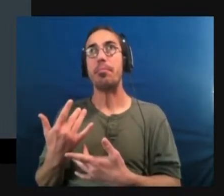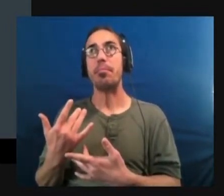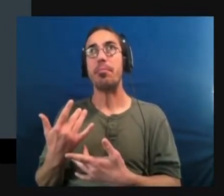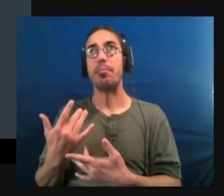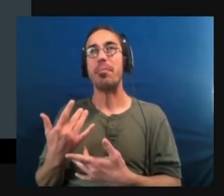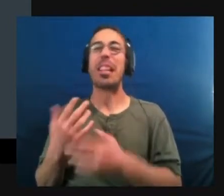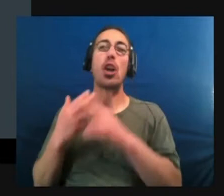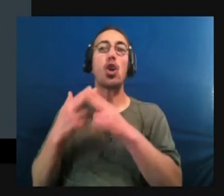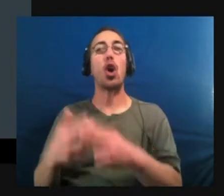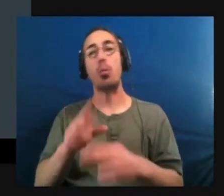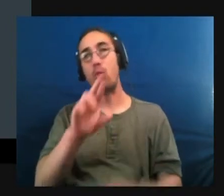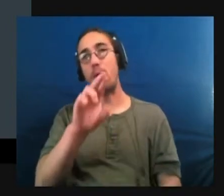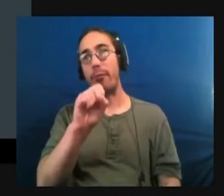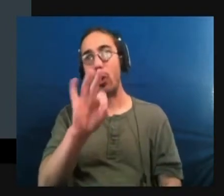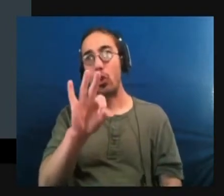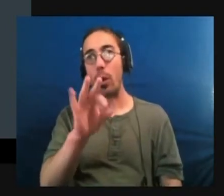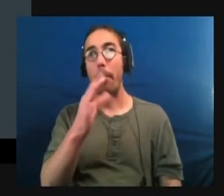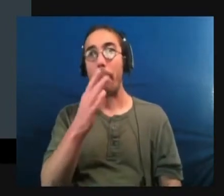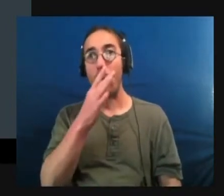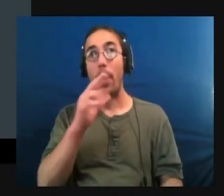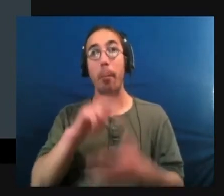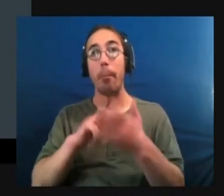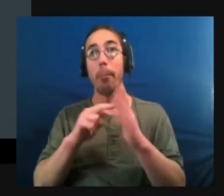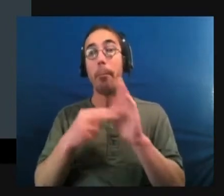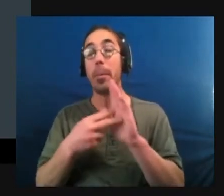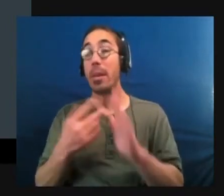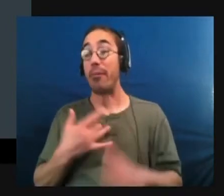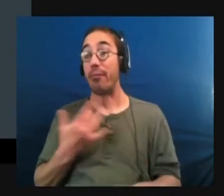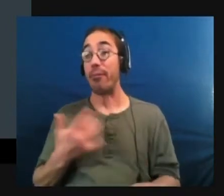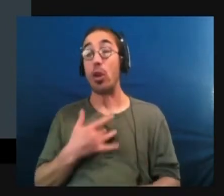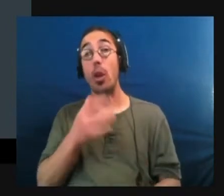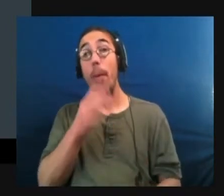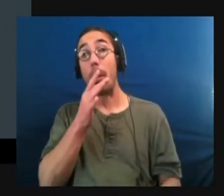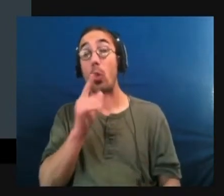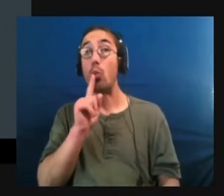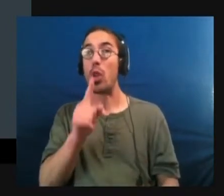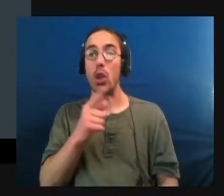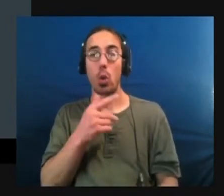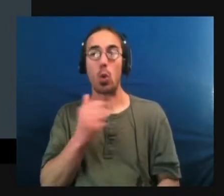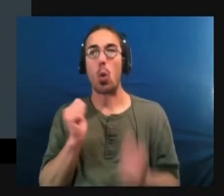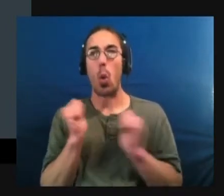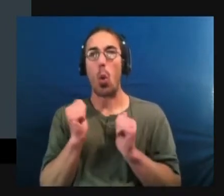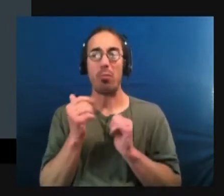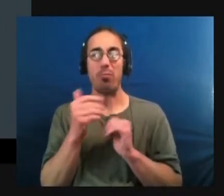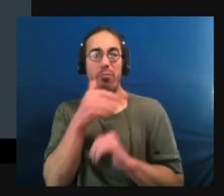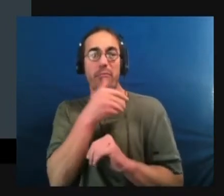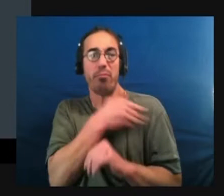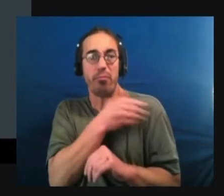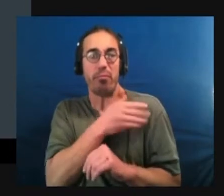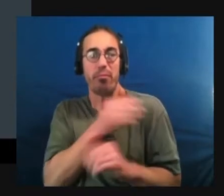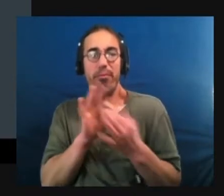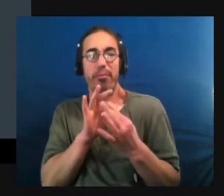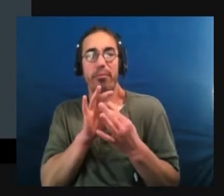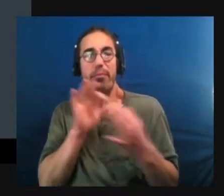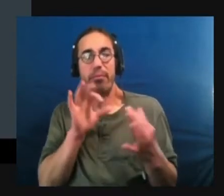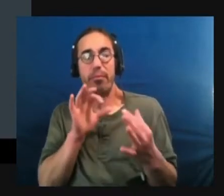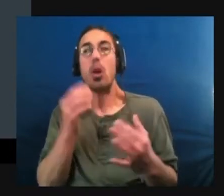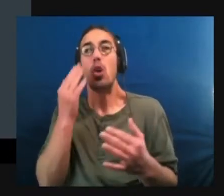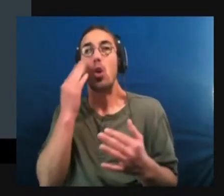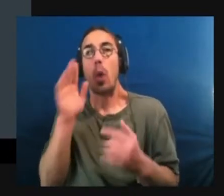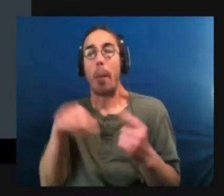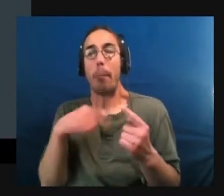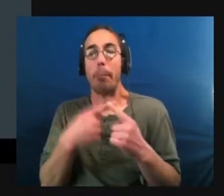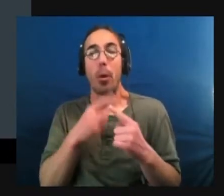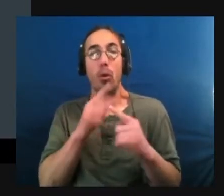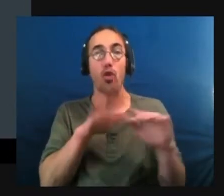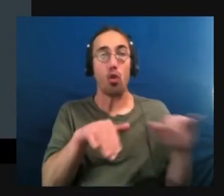mothers, meaning that they felt that these mothers were so cold and so unattached and so unaware of their child